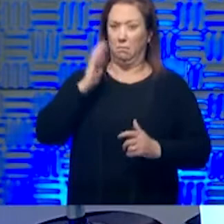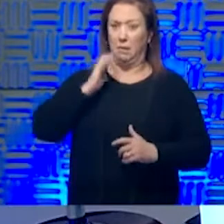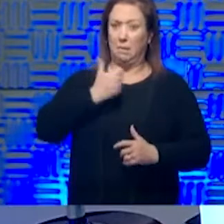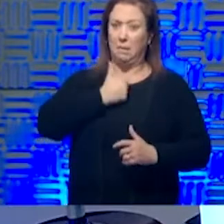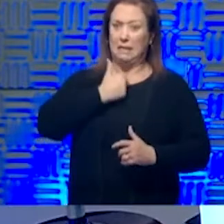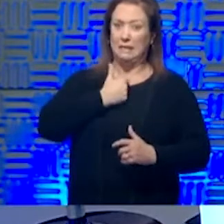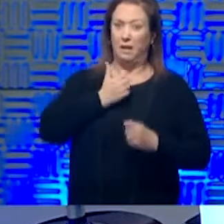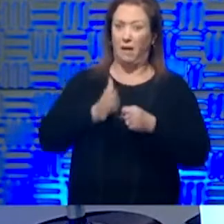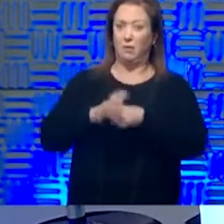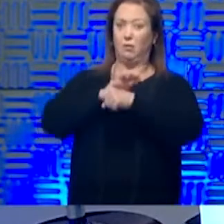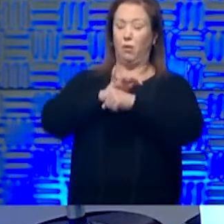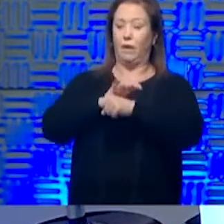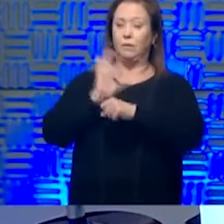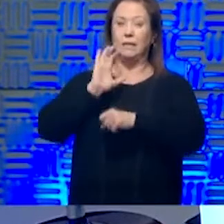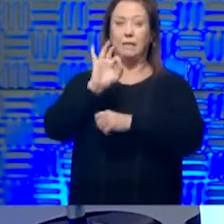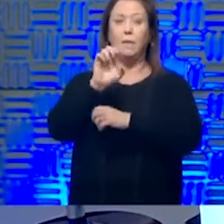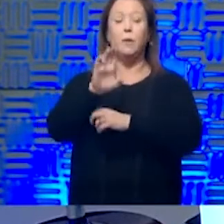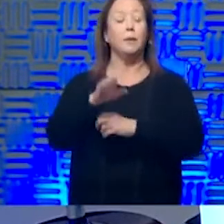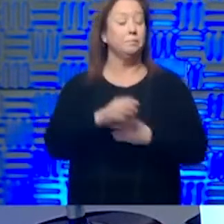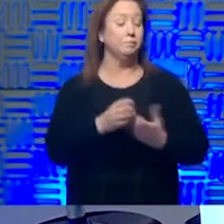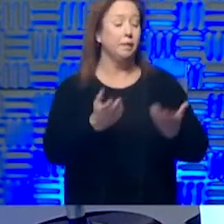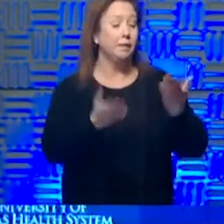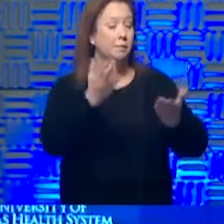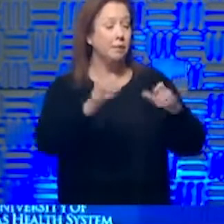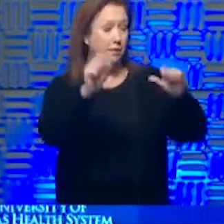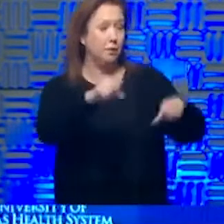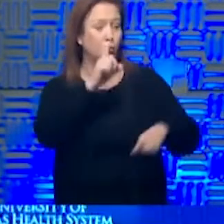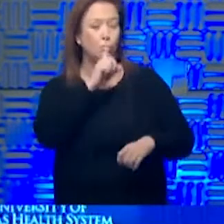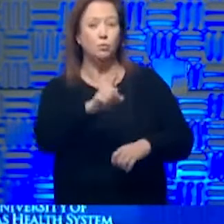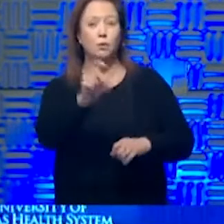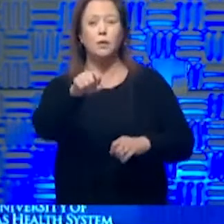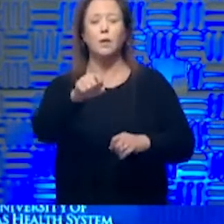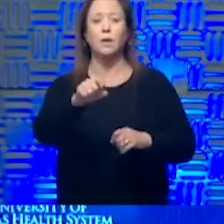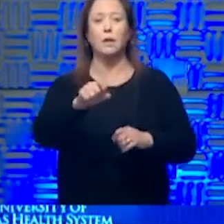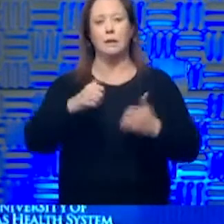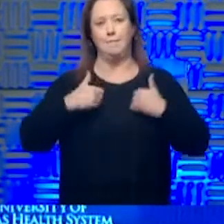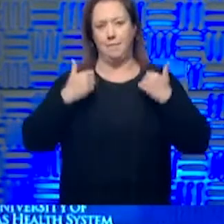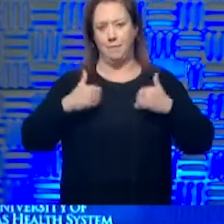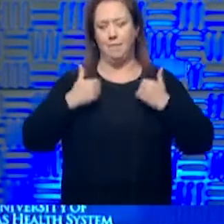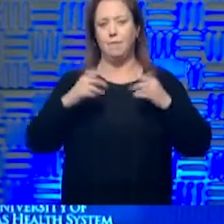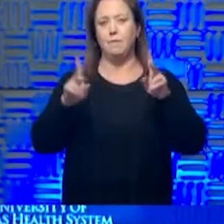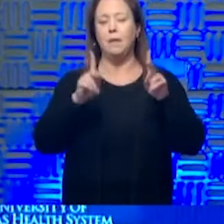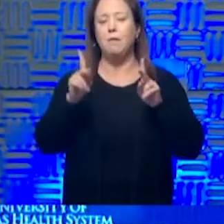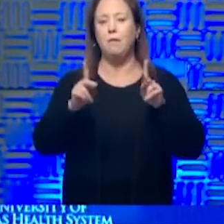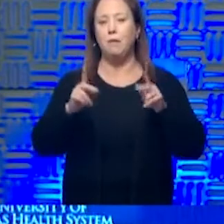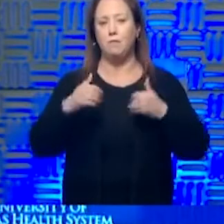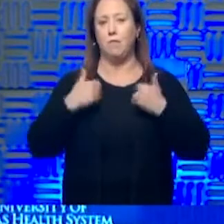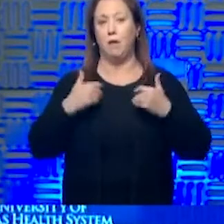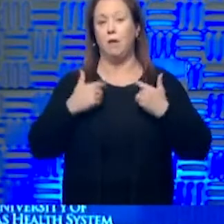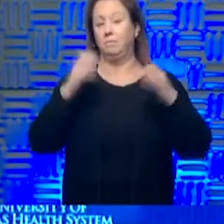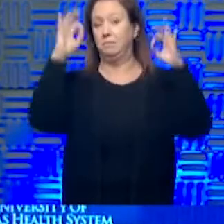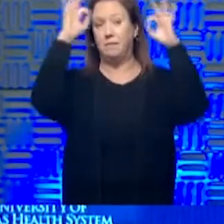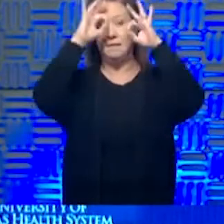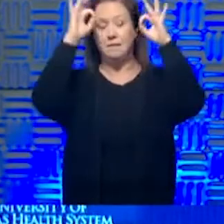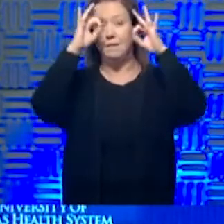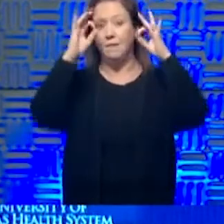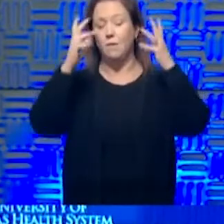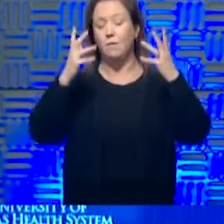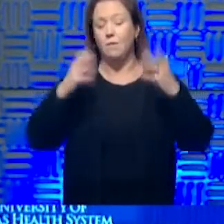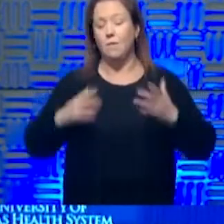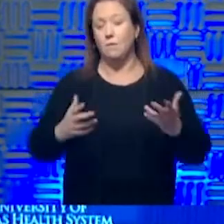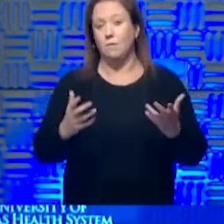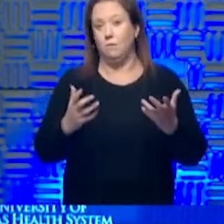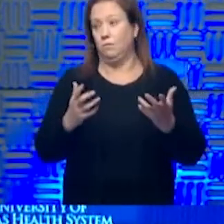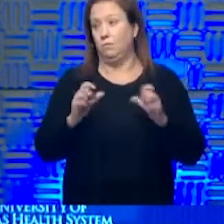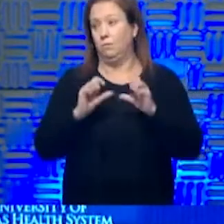was coronavirus. Yeah, and that may well be true. Especially in folks who are younger and the very young, they may not even know they had it at all.